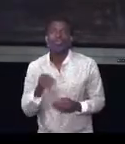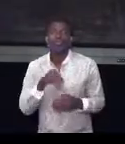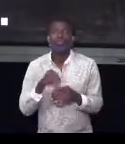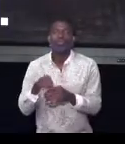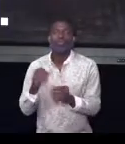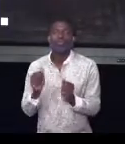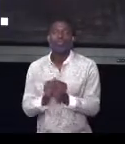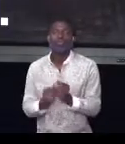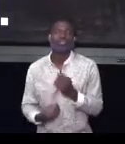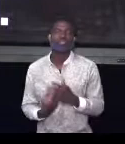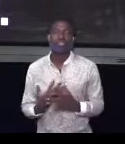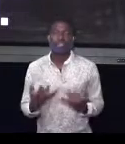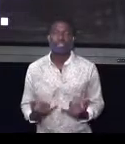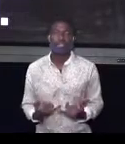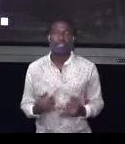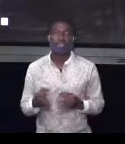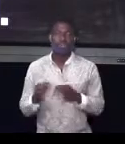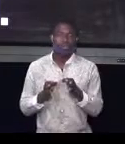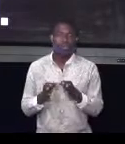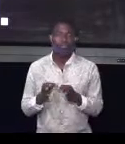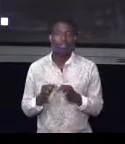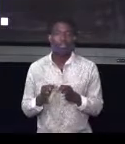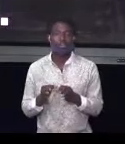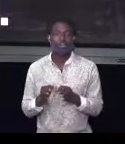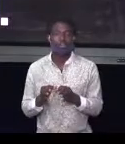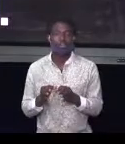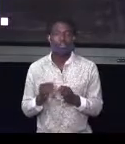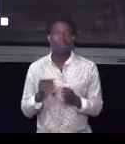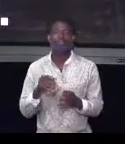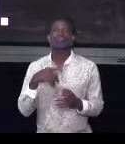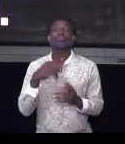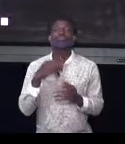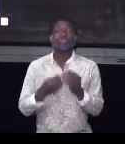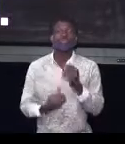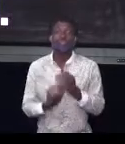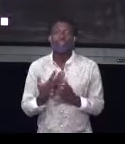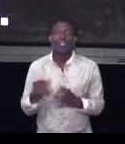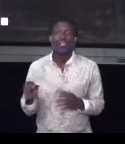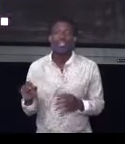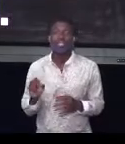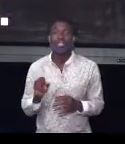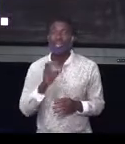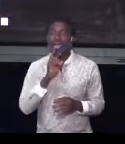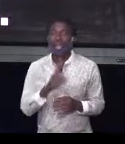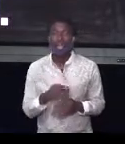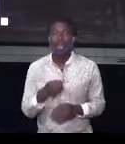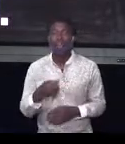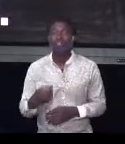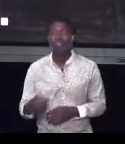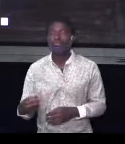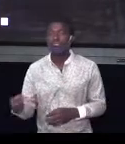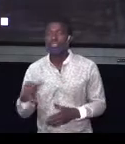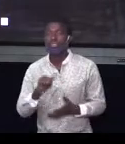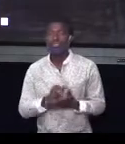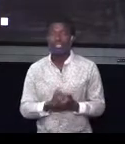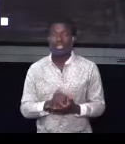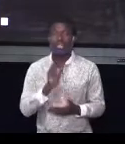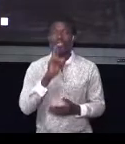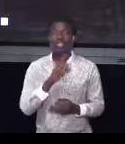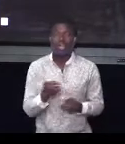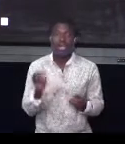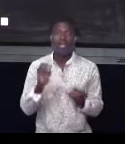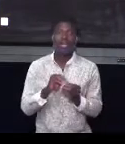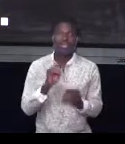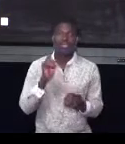fertilizers. Now let's define what fertilizers are. Fertilizers are substances that